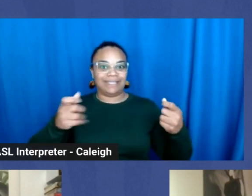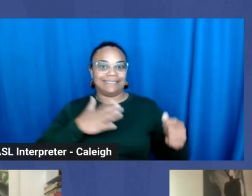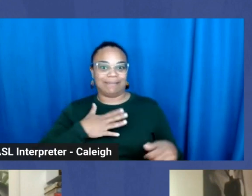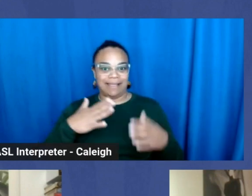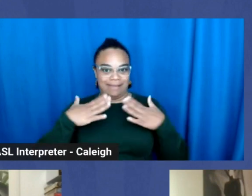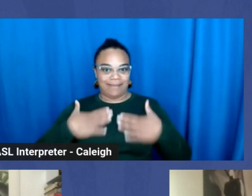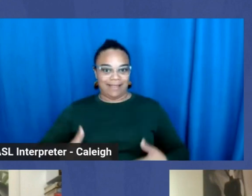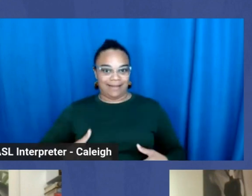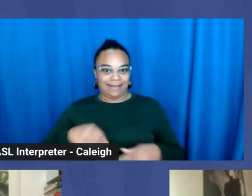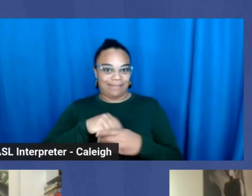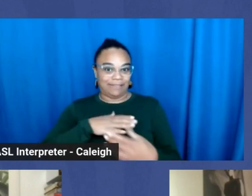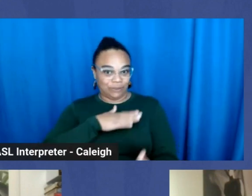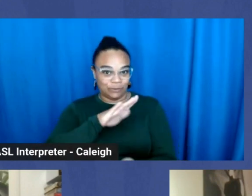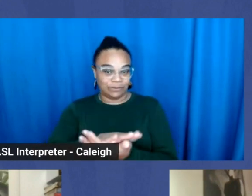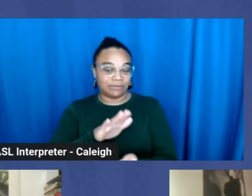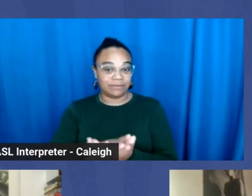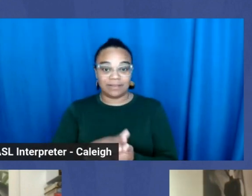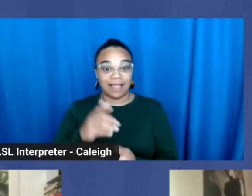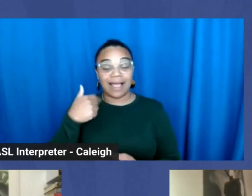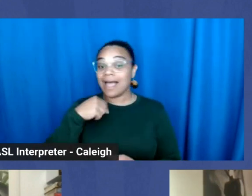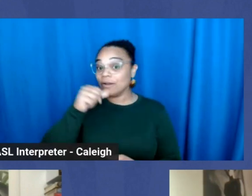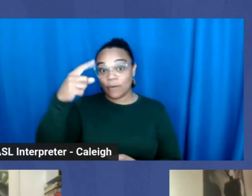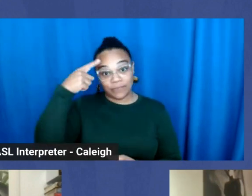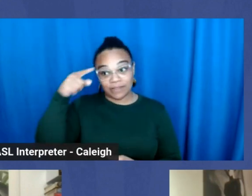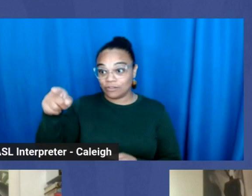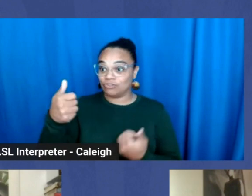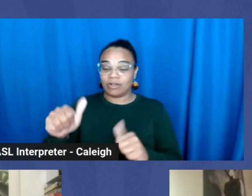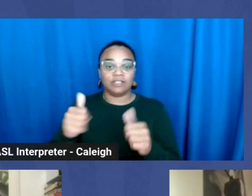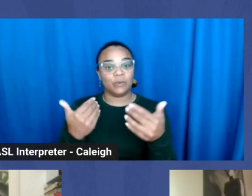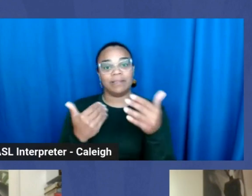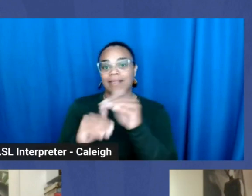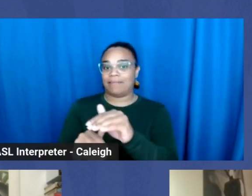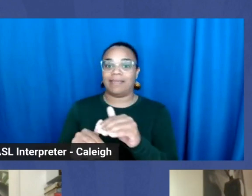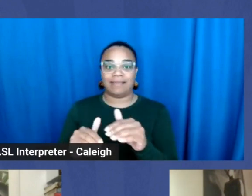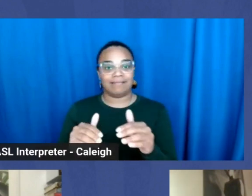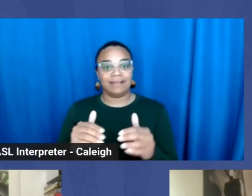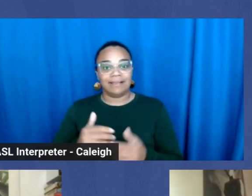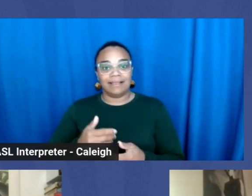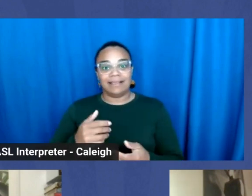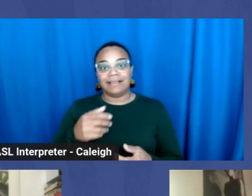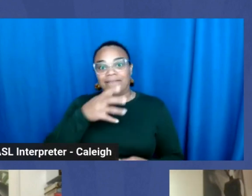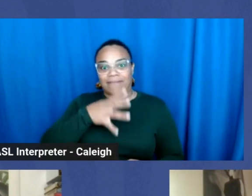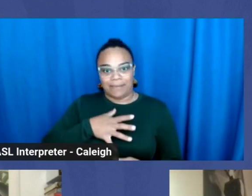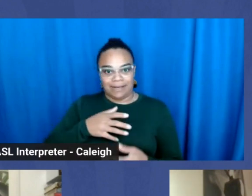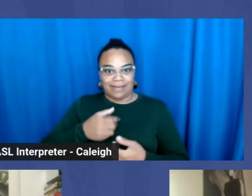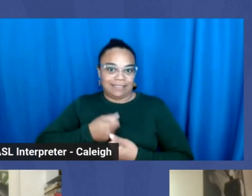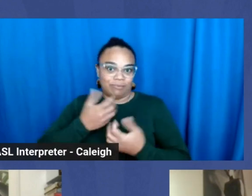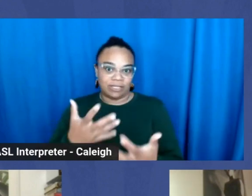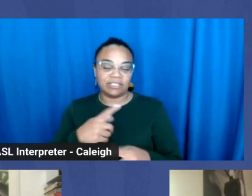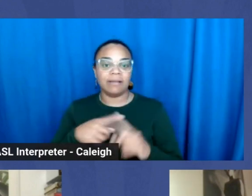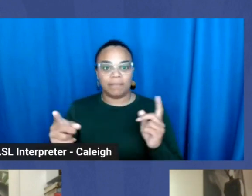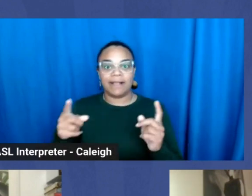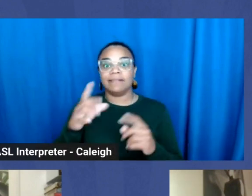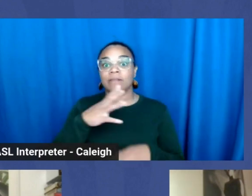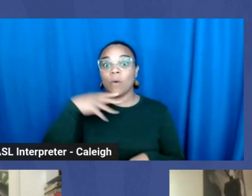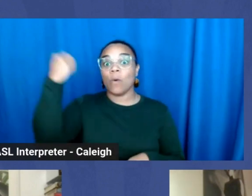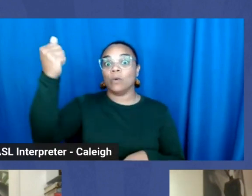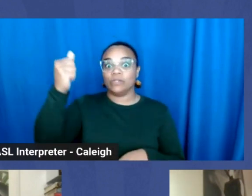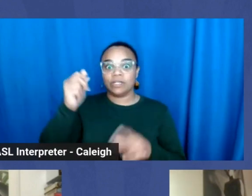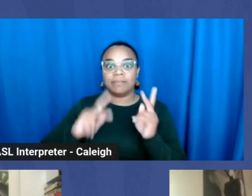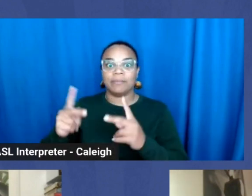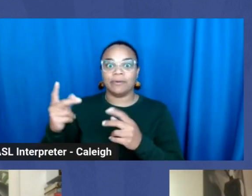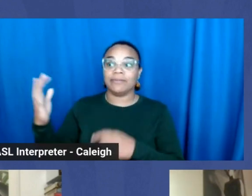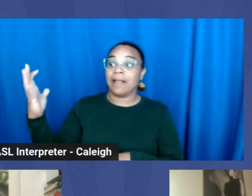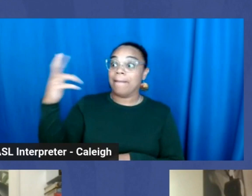not think that they are policing the femininity of things, I think the older generations do come back to police the campus. Spelman has a very